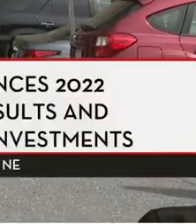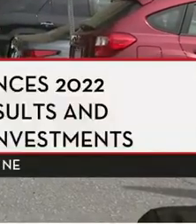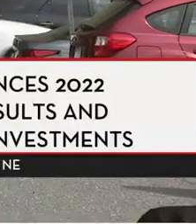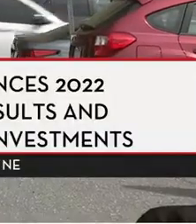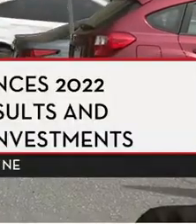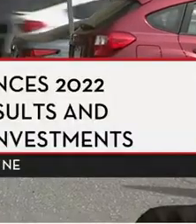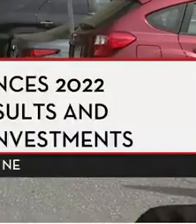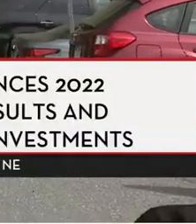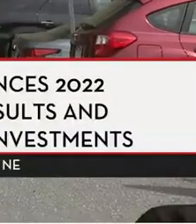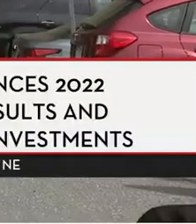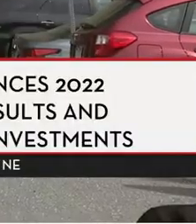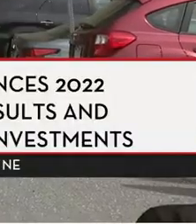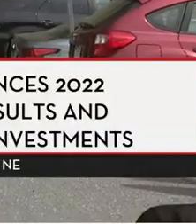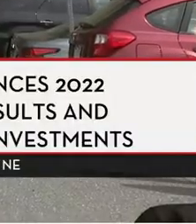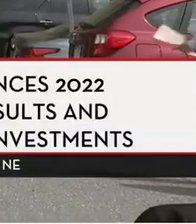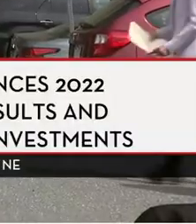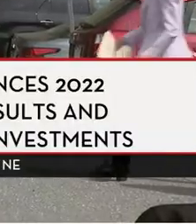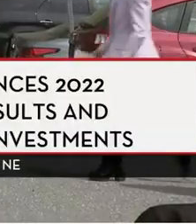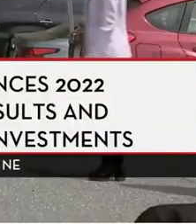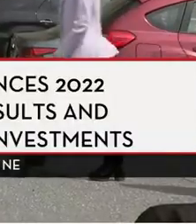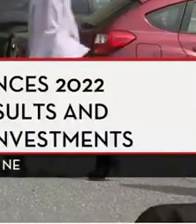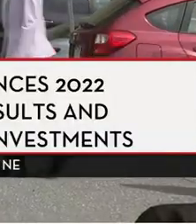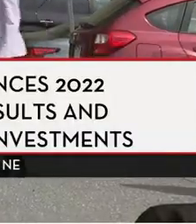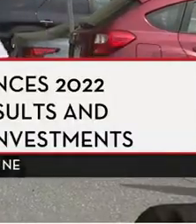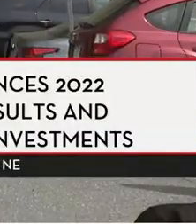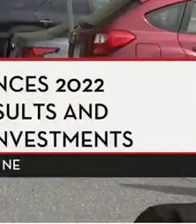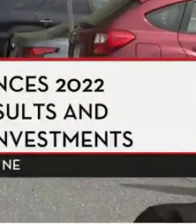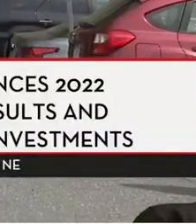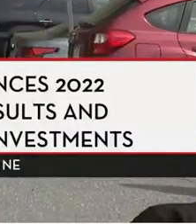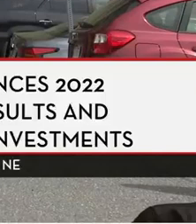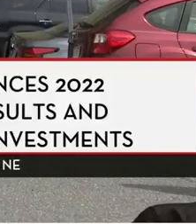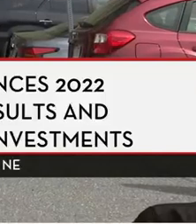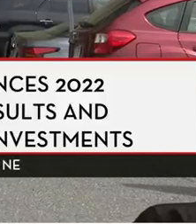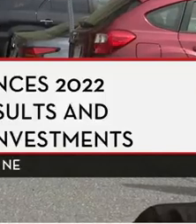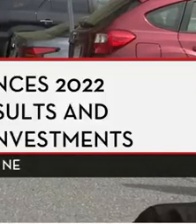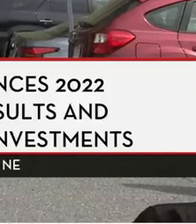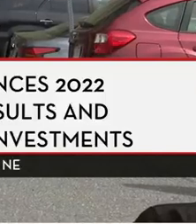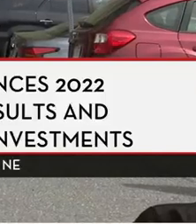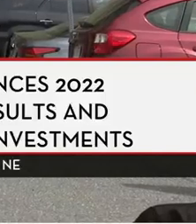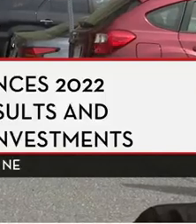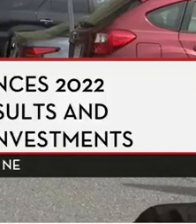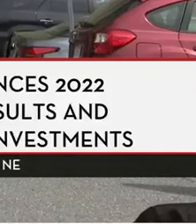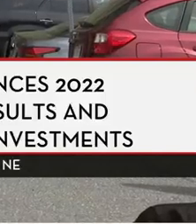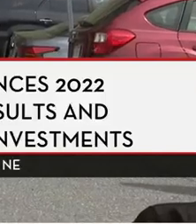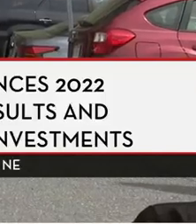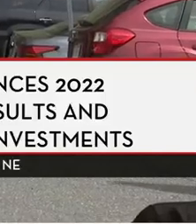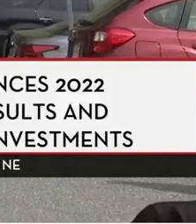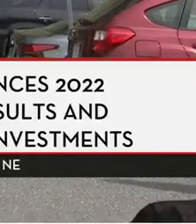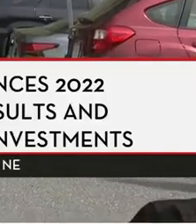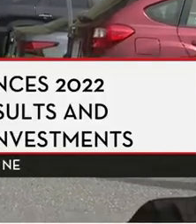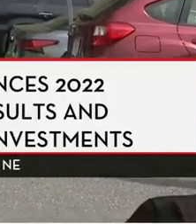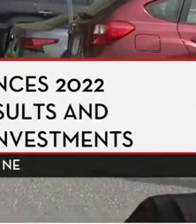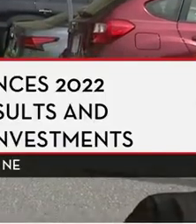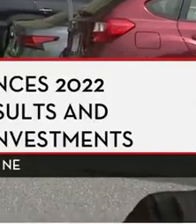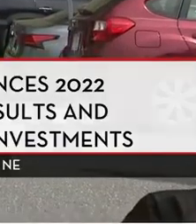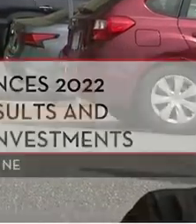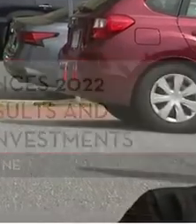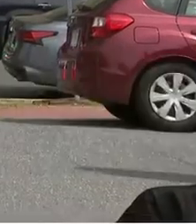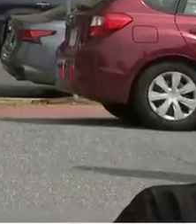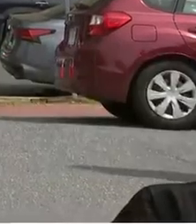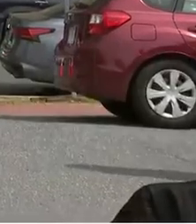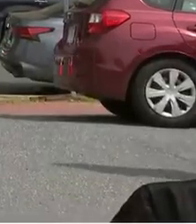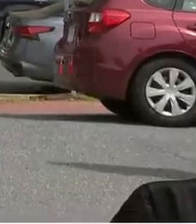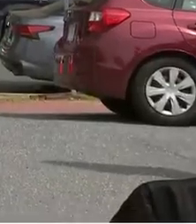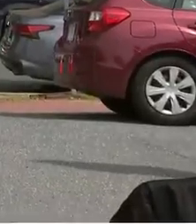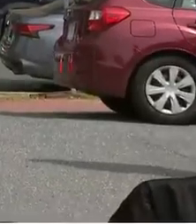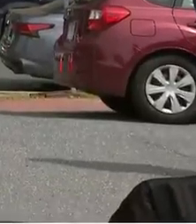Thank you all for being here today. I am Donald Brundage, a native Washingtonian. I went to Dunbar High School. Like many people,